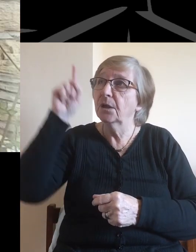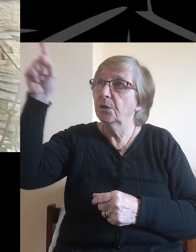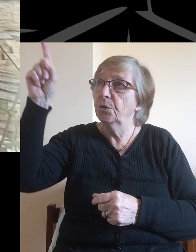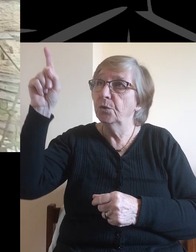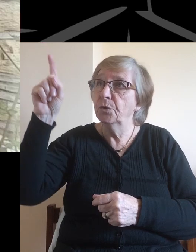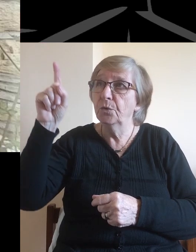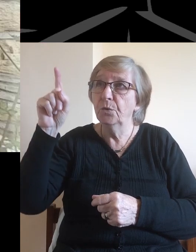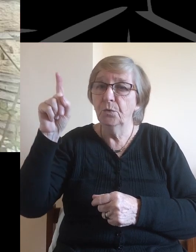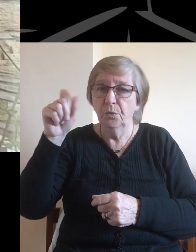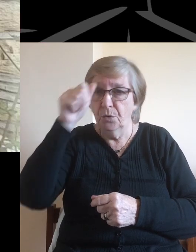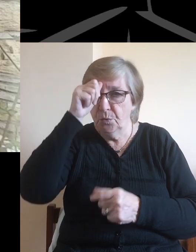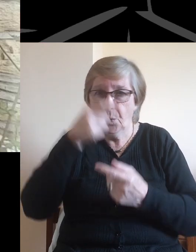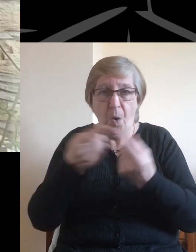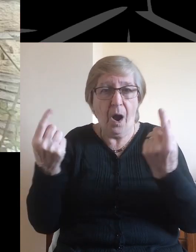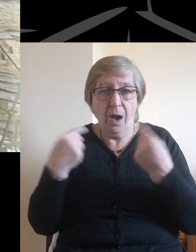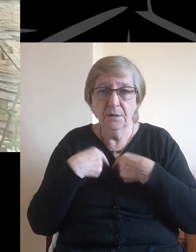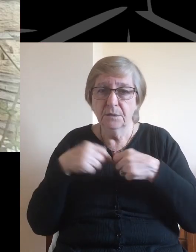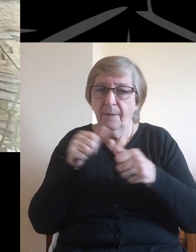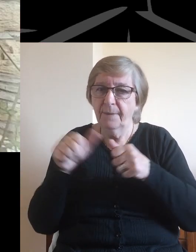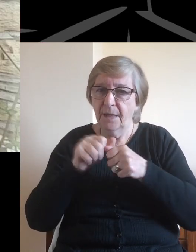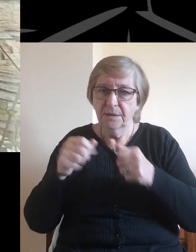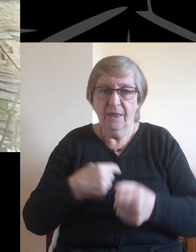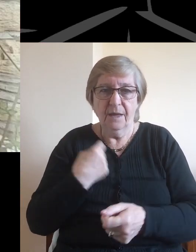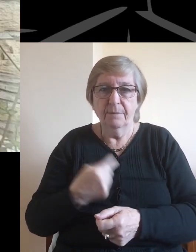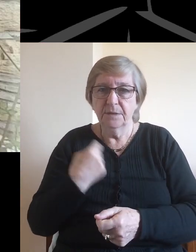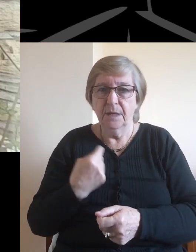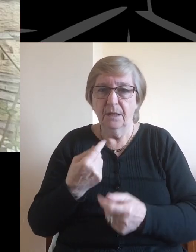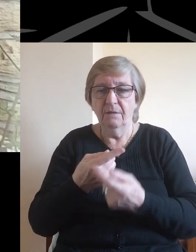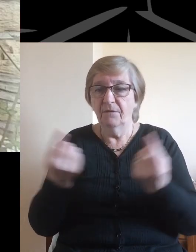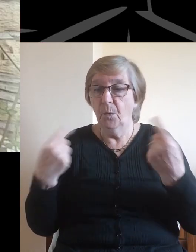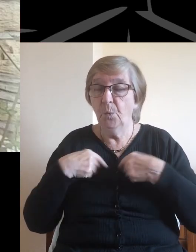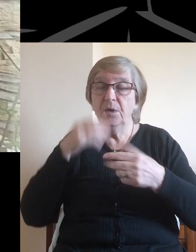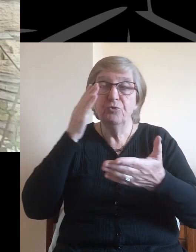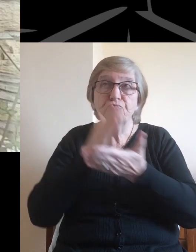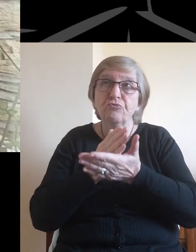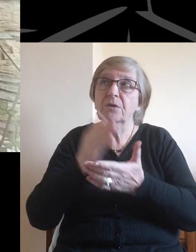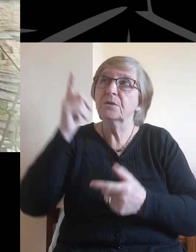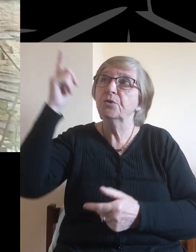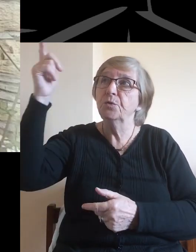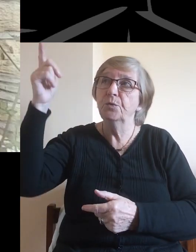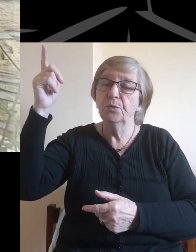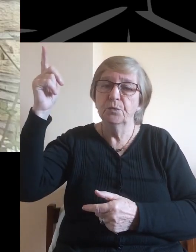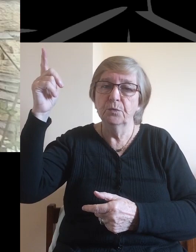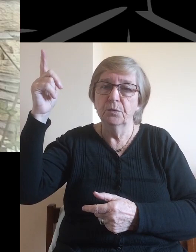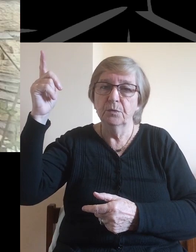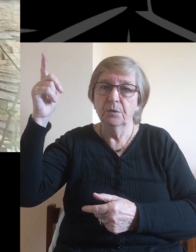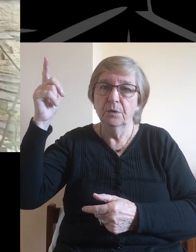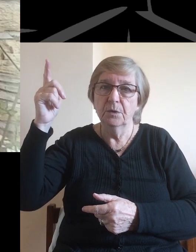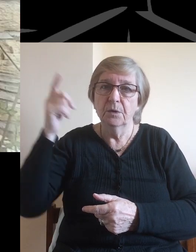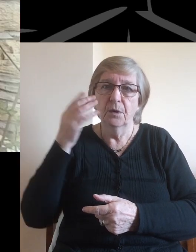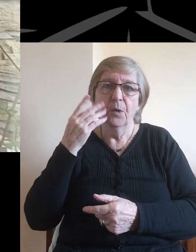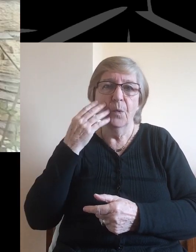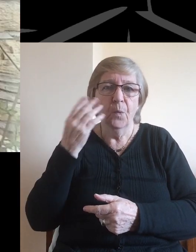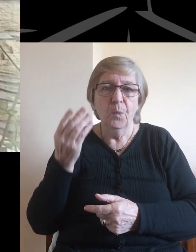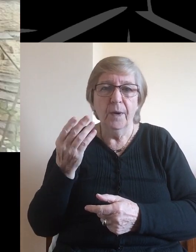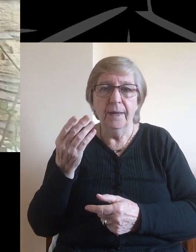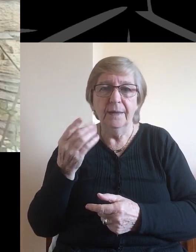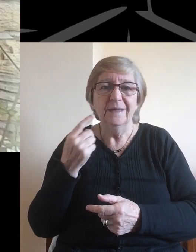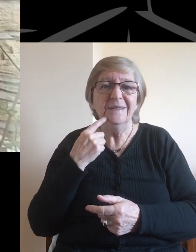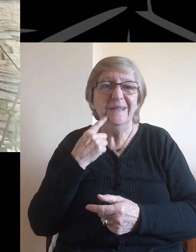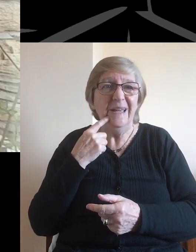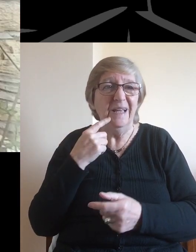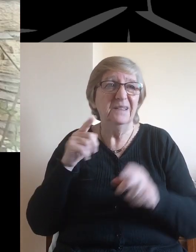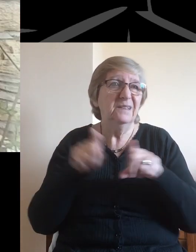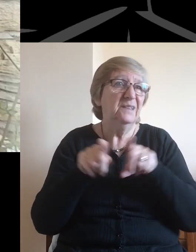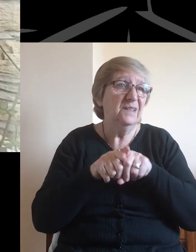understanding, you who decipher us better than ourselves, we trust you. We trust you